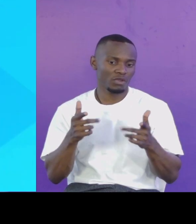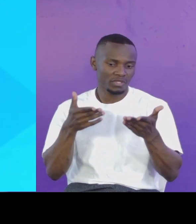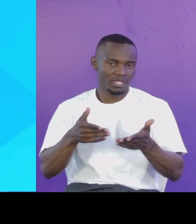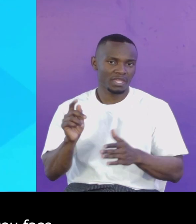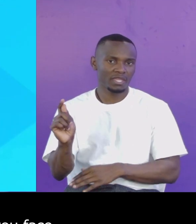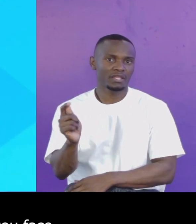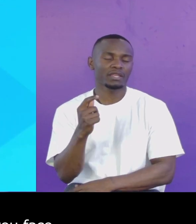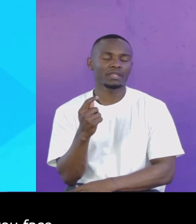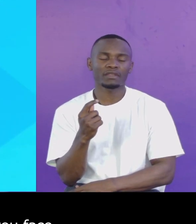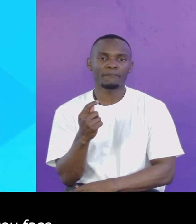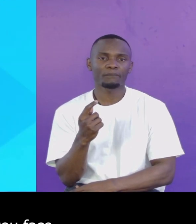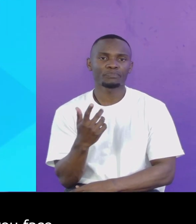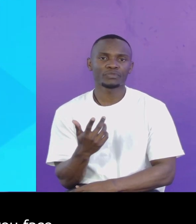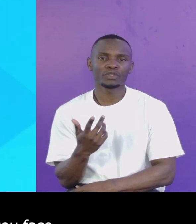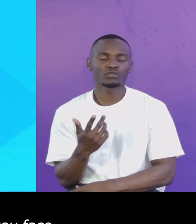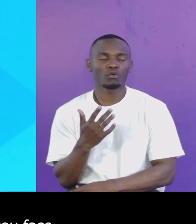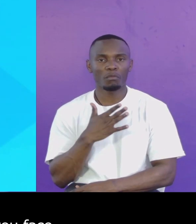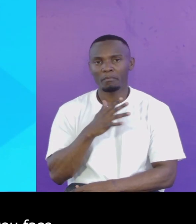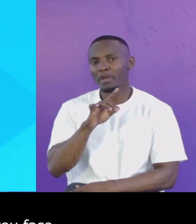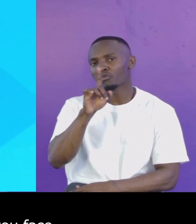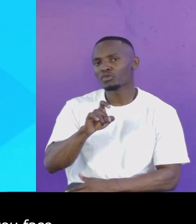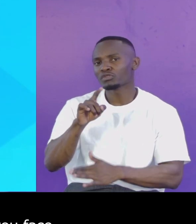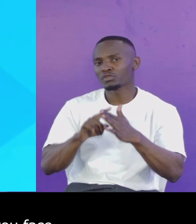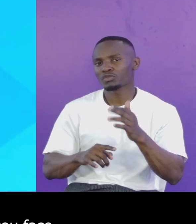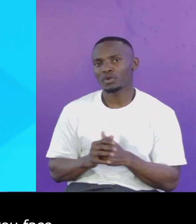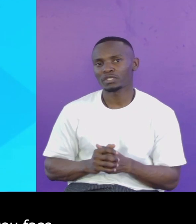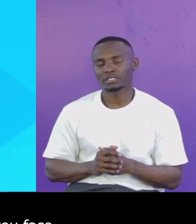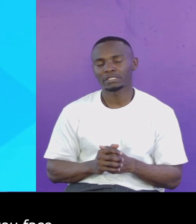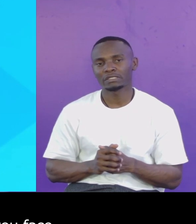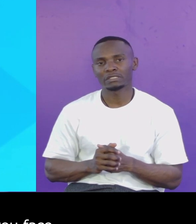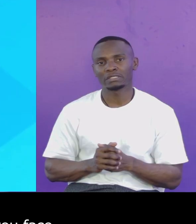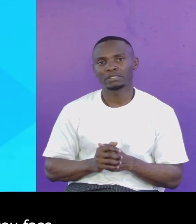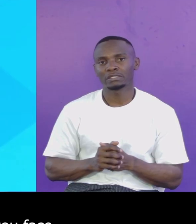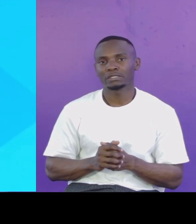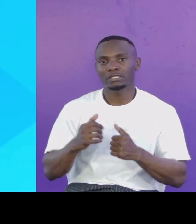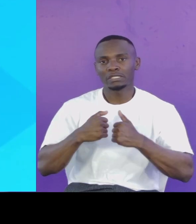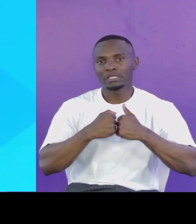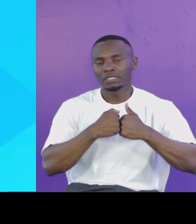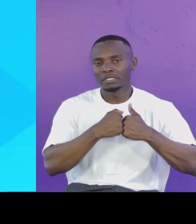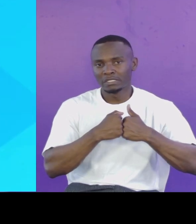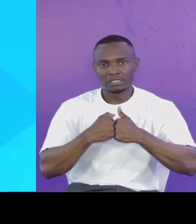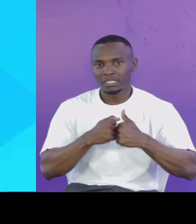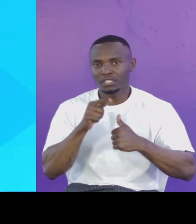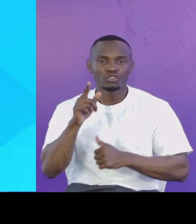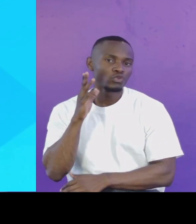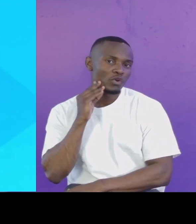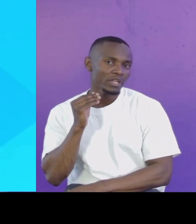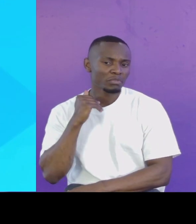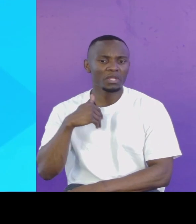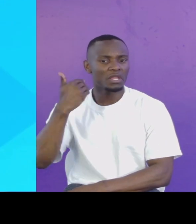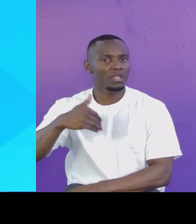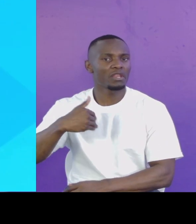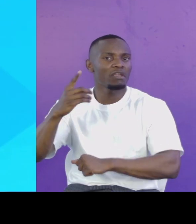Kenya. So to my question is, what are the challenges that you face day-to-day